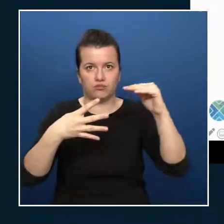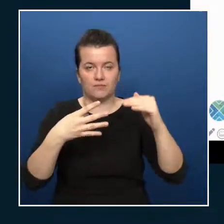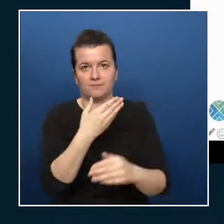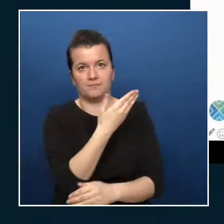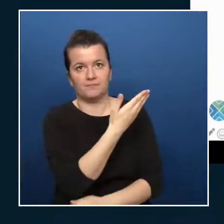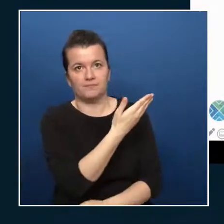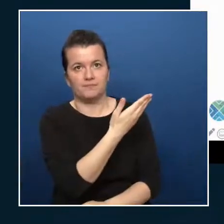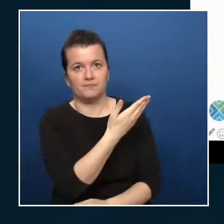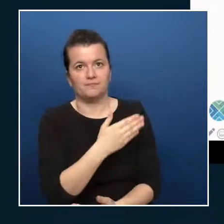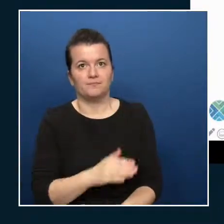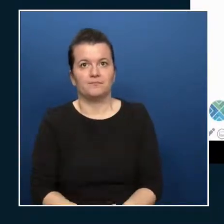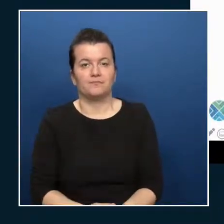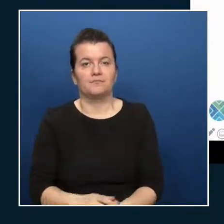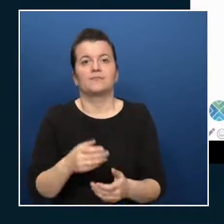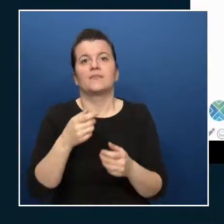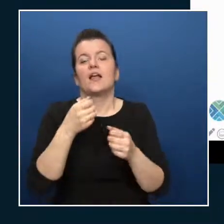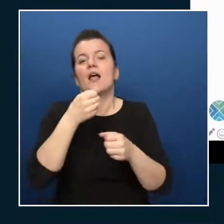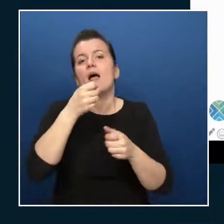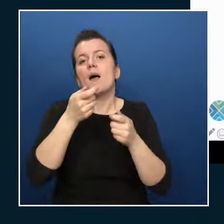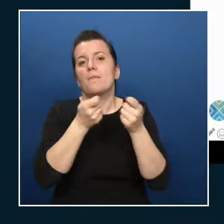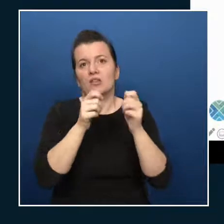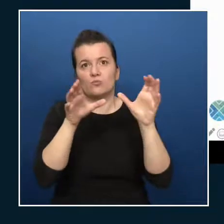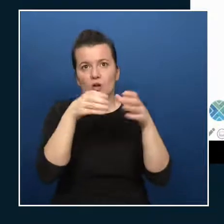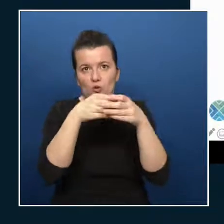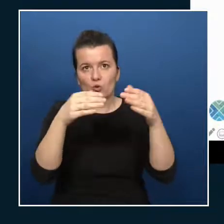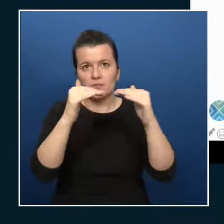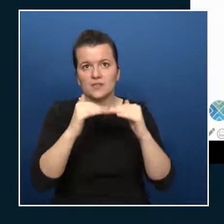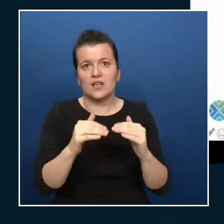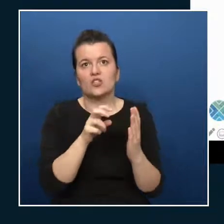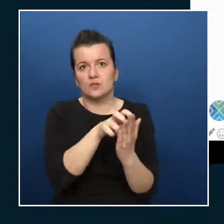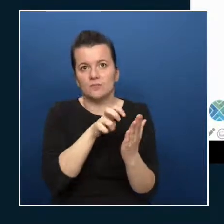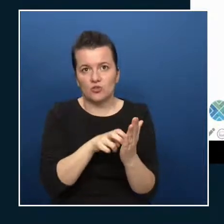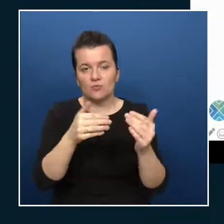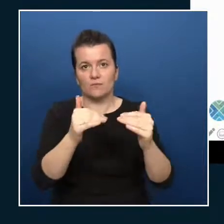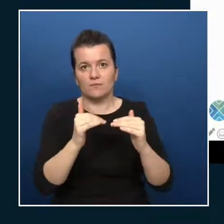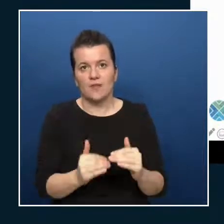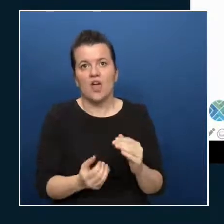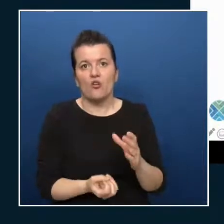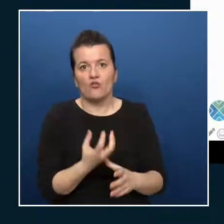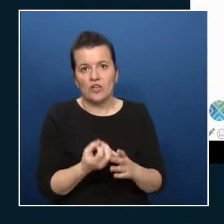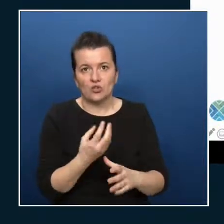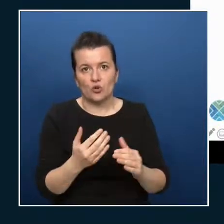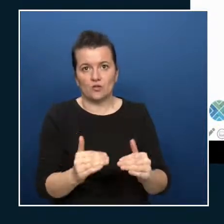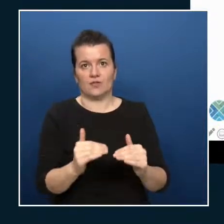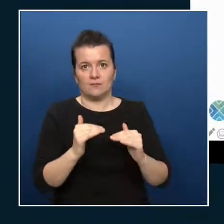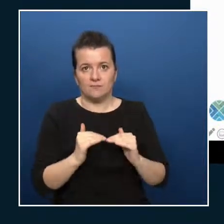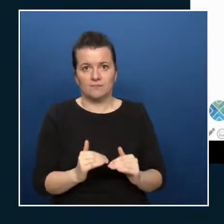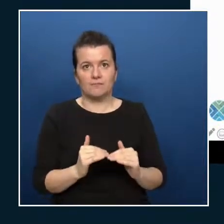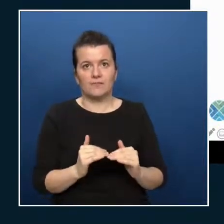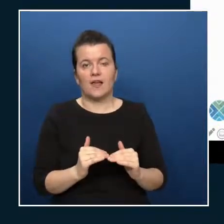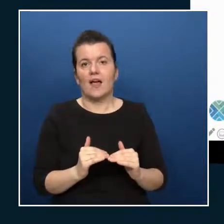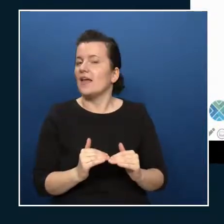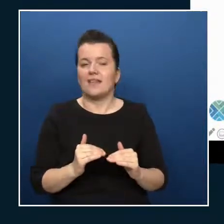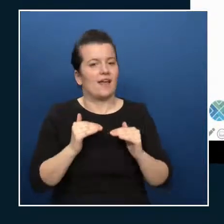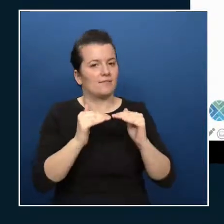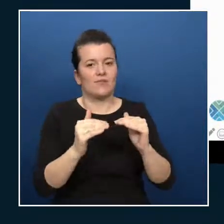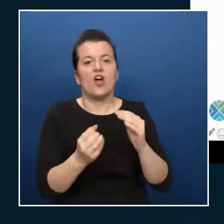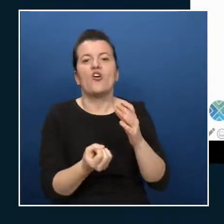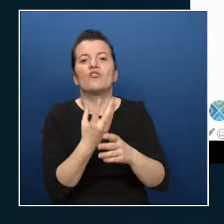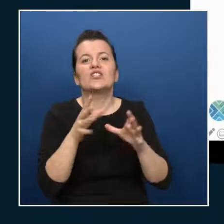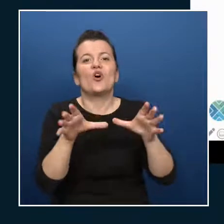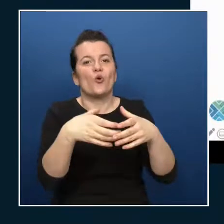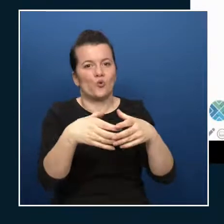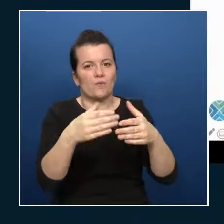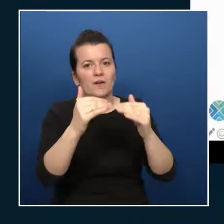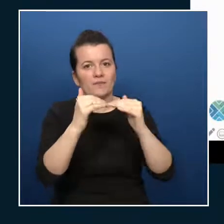management groups, you have your subscriptions. Beneath that one, your resources. And finally, you have your, beneath that one, your resource groups. And